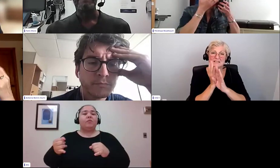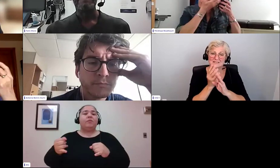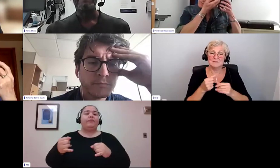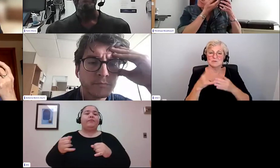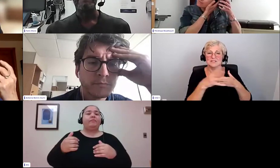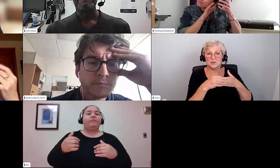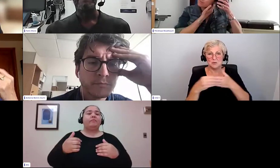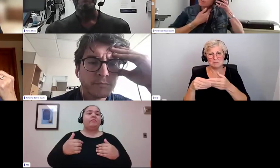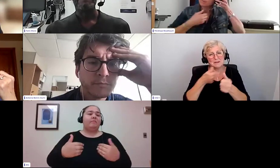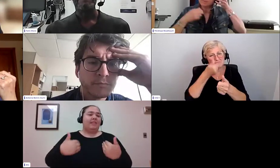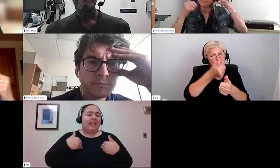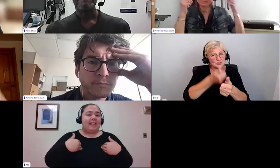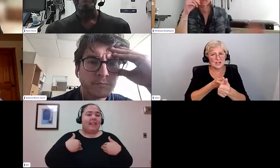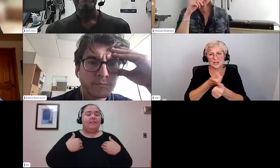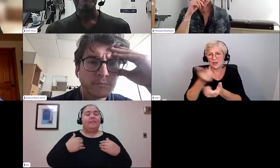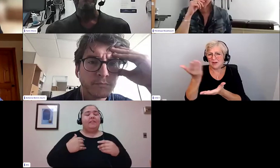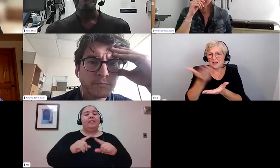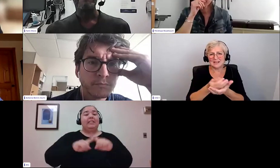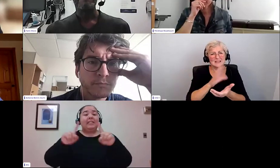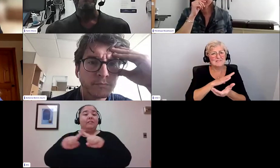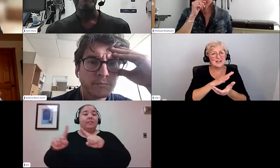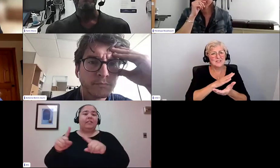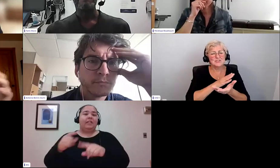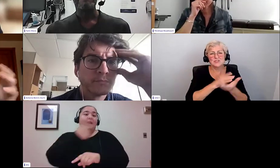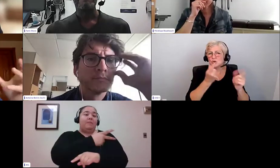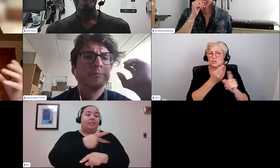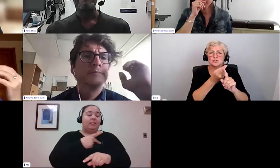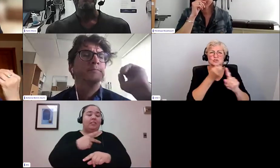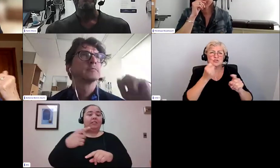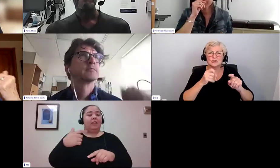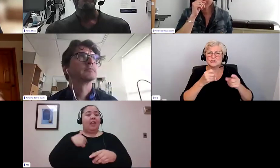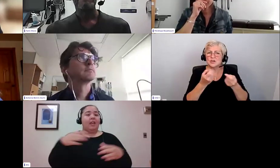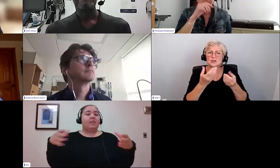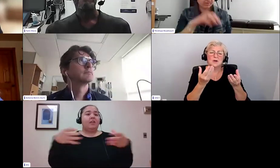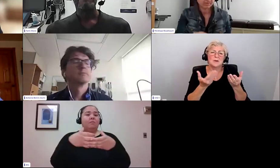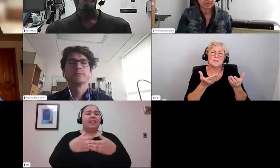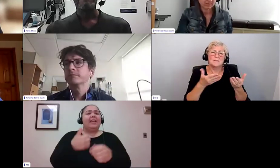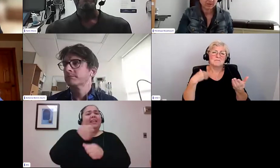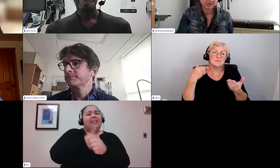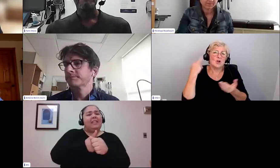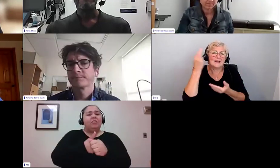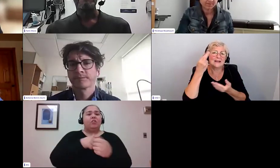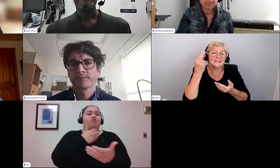numerous patients that I accompany, and each one arrives with their source of distress.